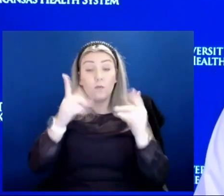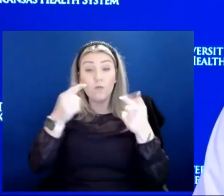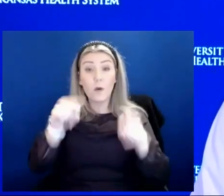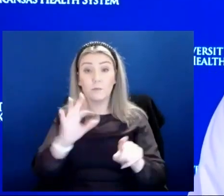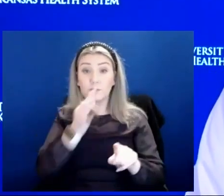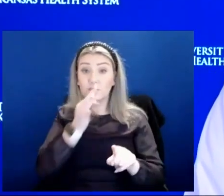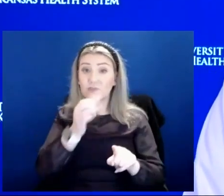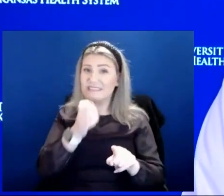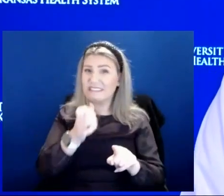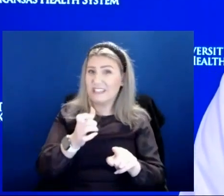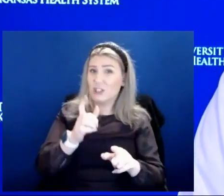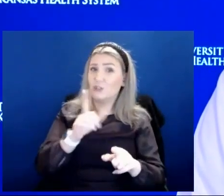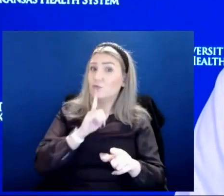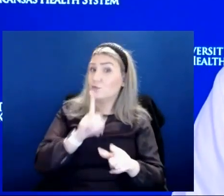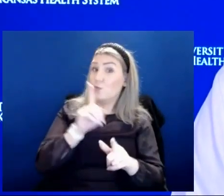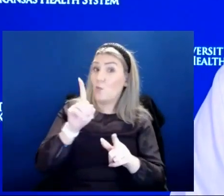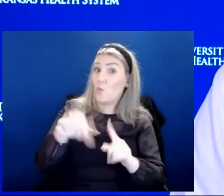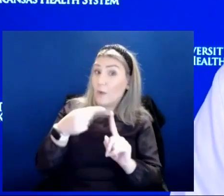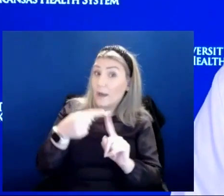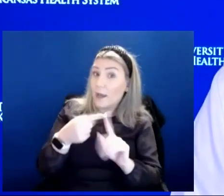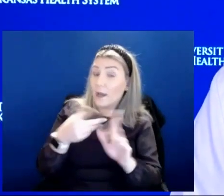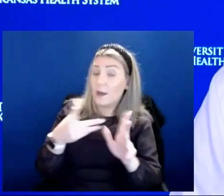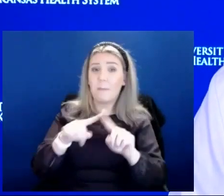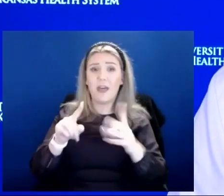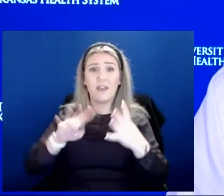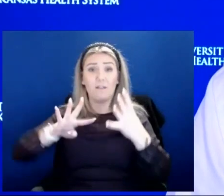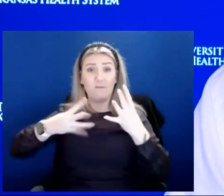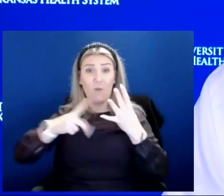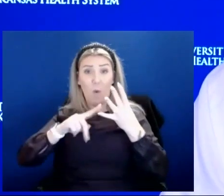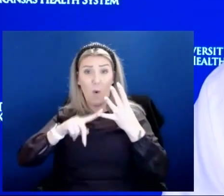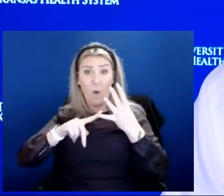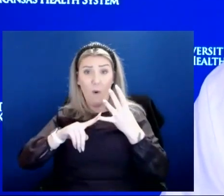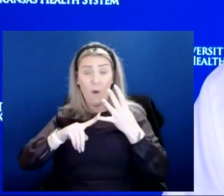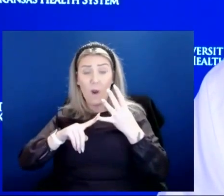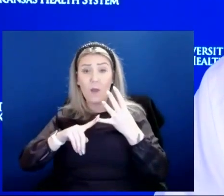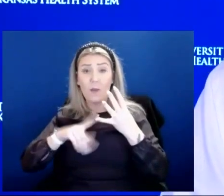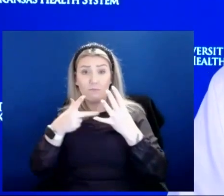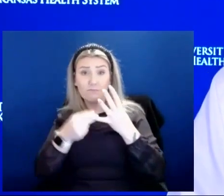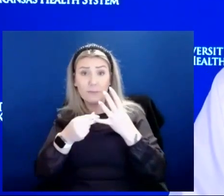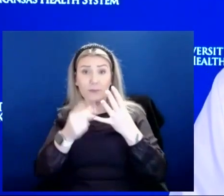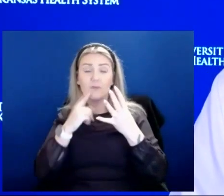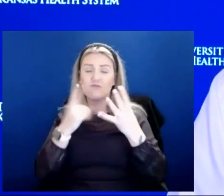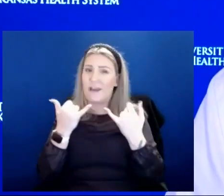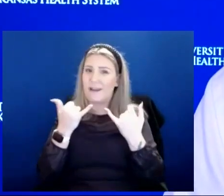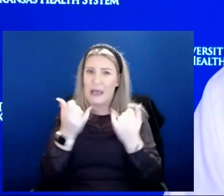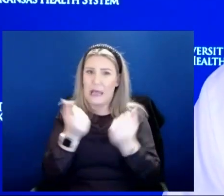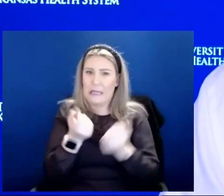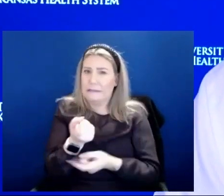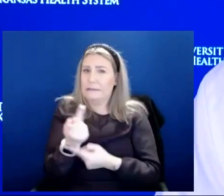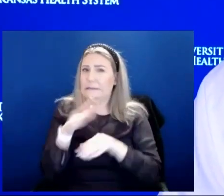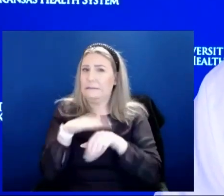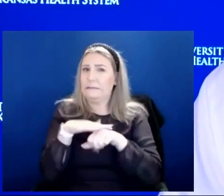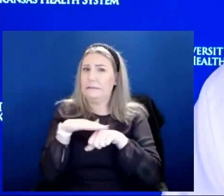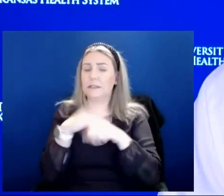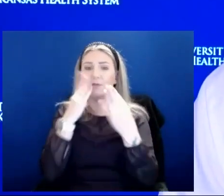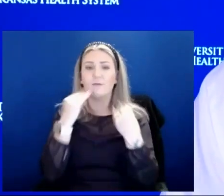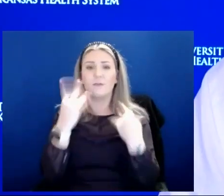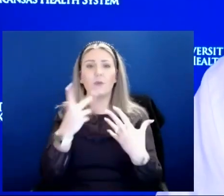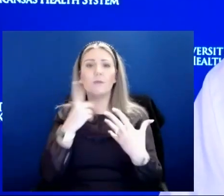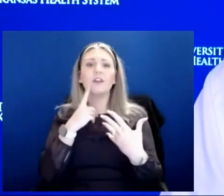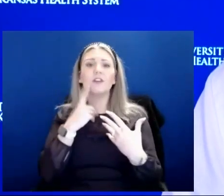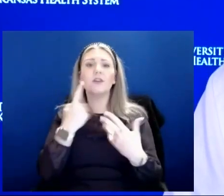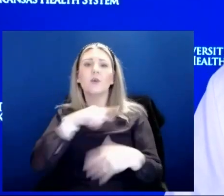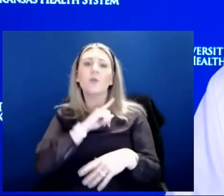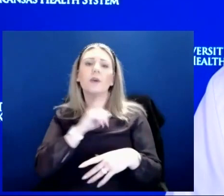sure when. And then the 4th dose, again, right now we have very little information. I think we're all looking to Israel because they have been